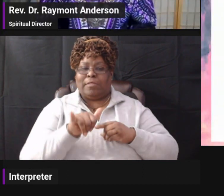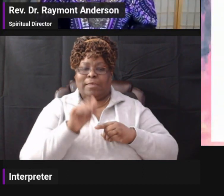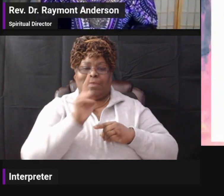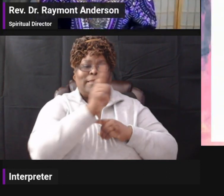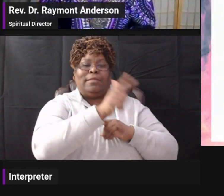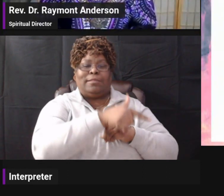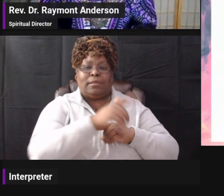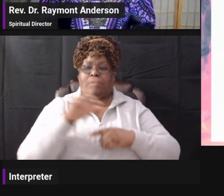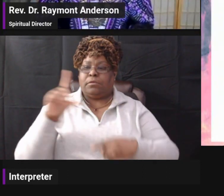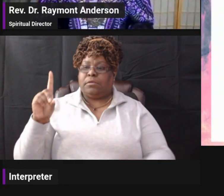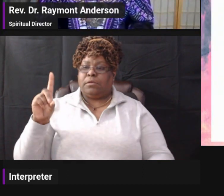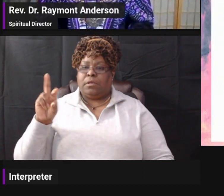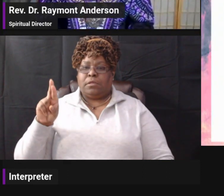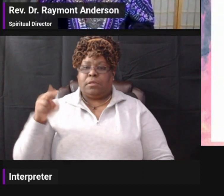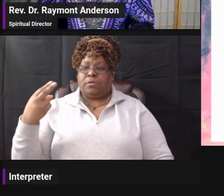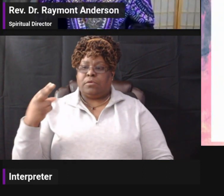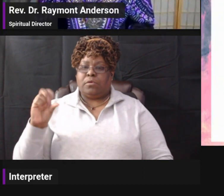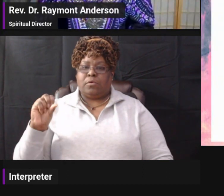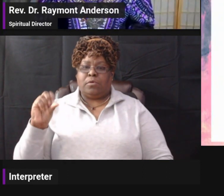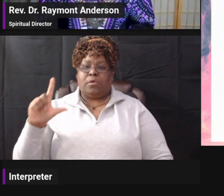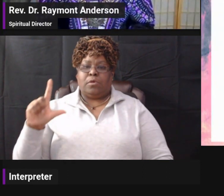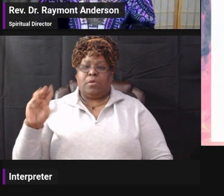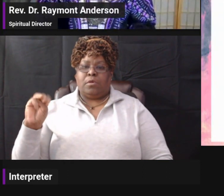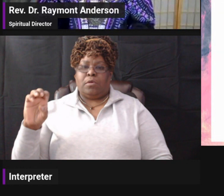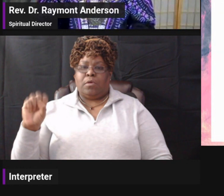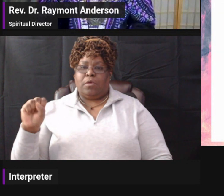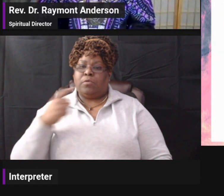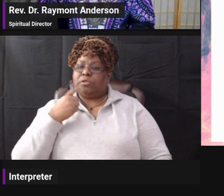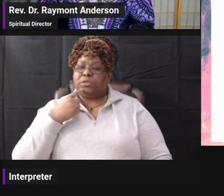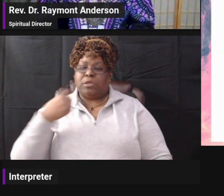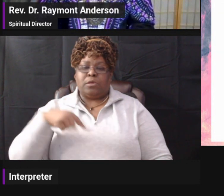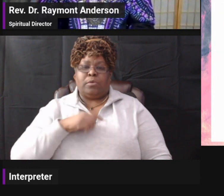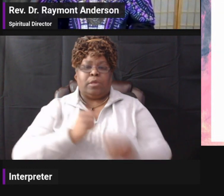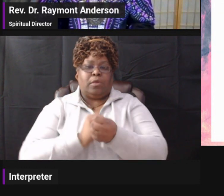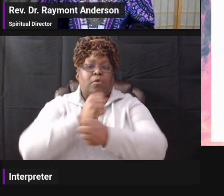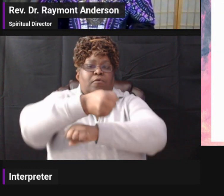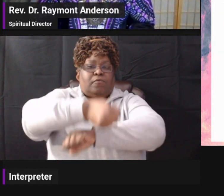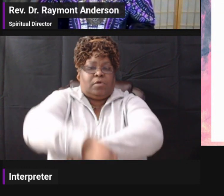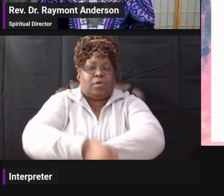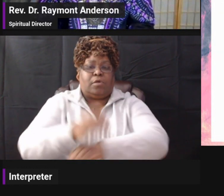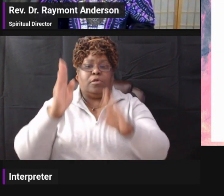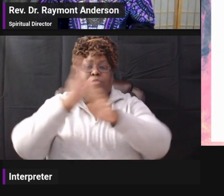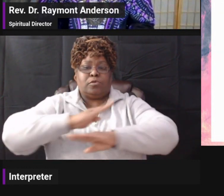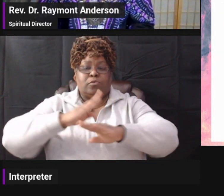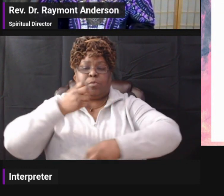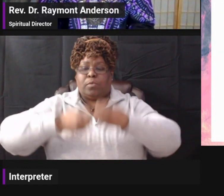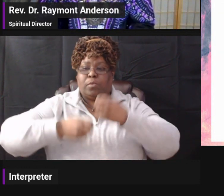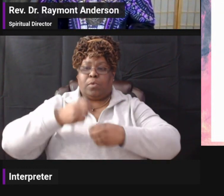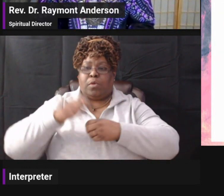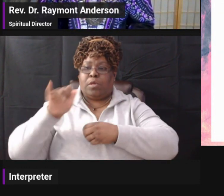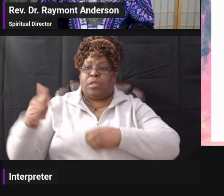More about that later. Dr. Holmes invites us, we can overcome the troubles and